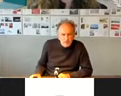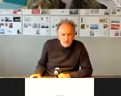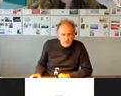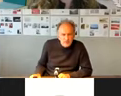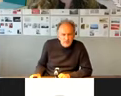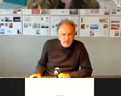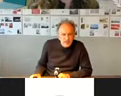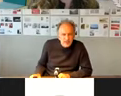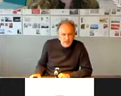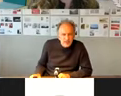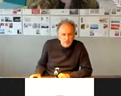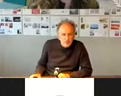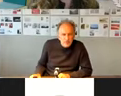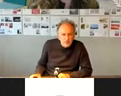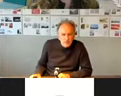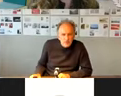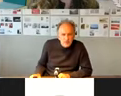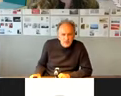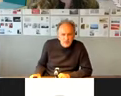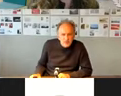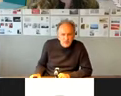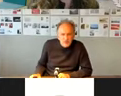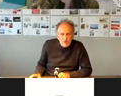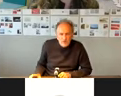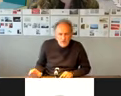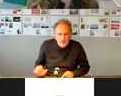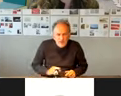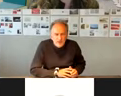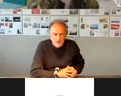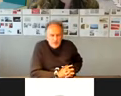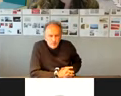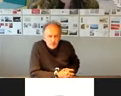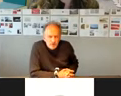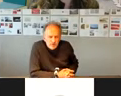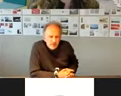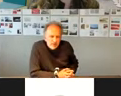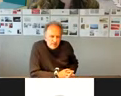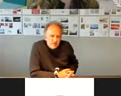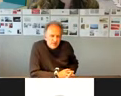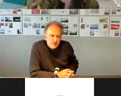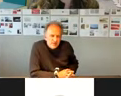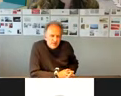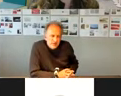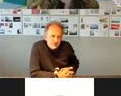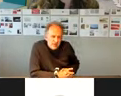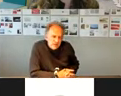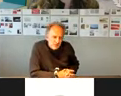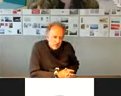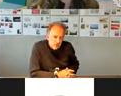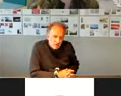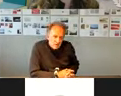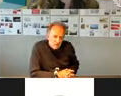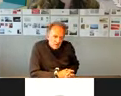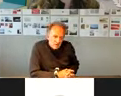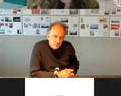floor, the top floor. You see how the circulation, the foot circulation,